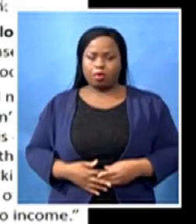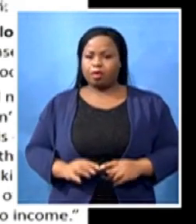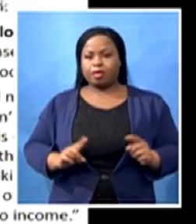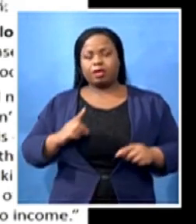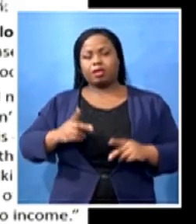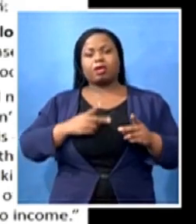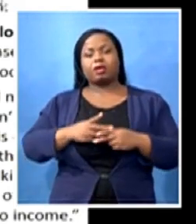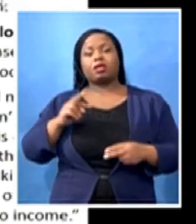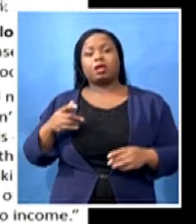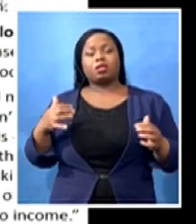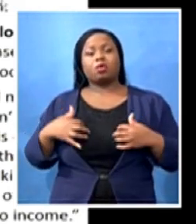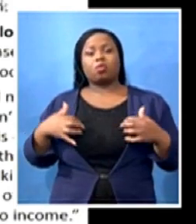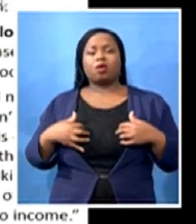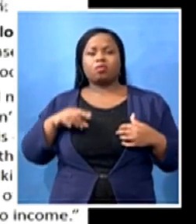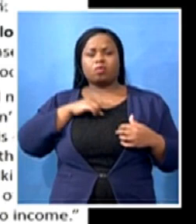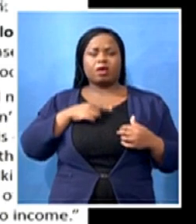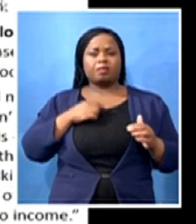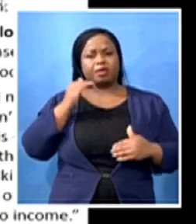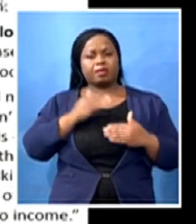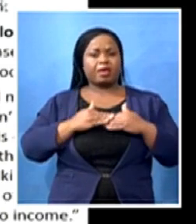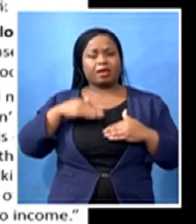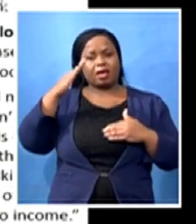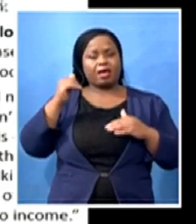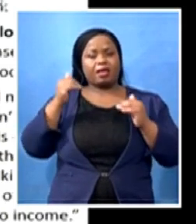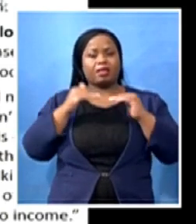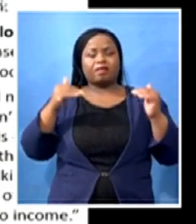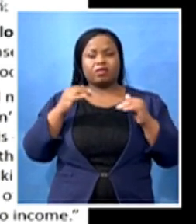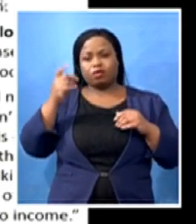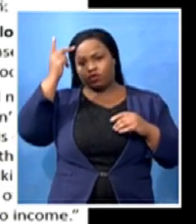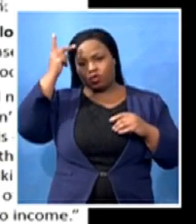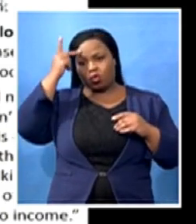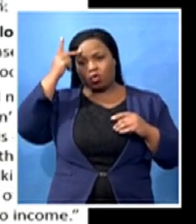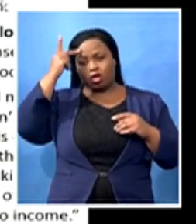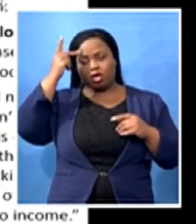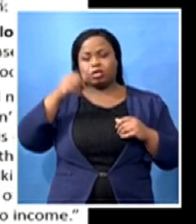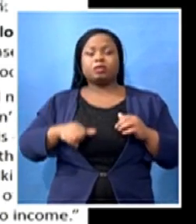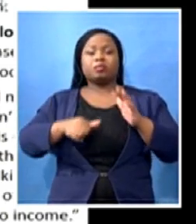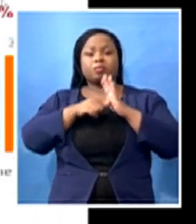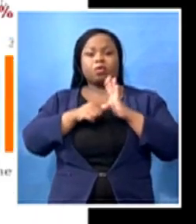of knowledge predispose you towards worry and a sense of psychological distress.